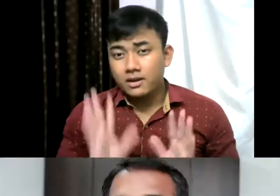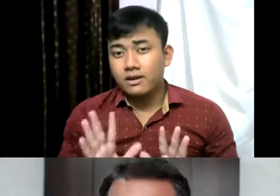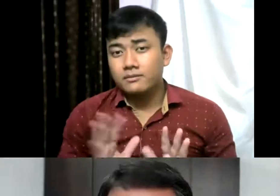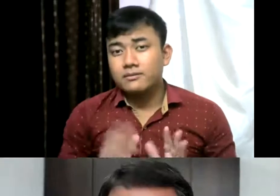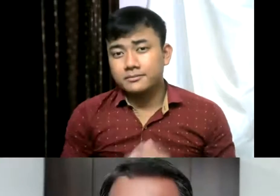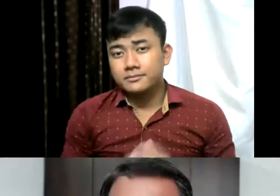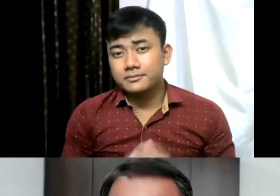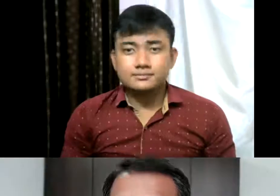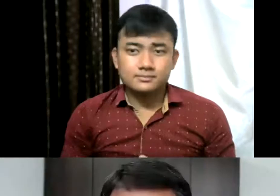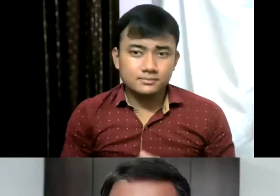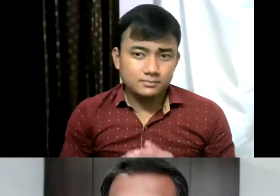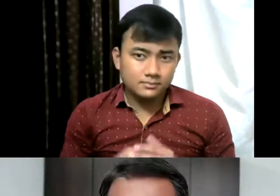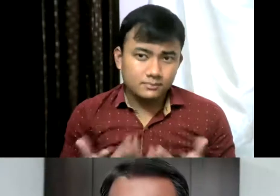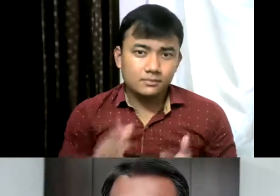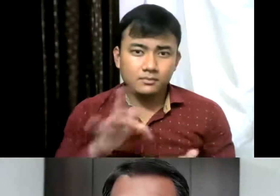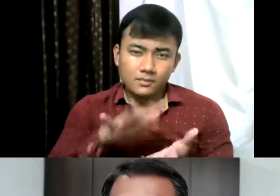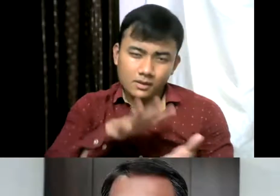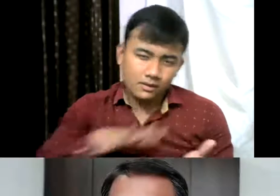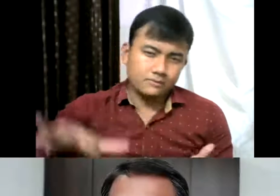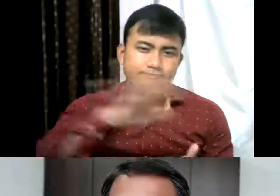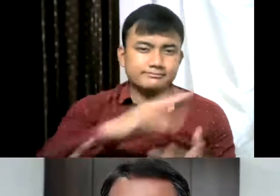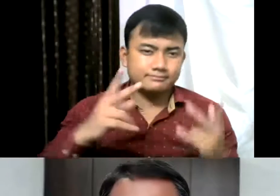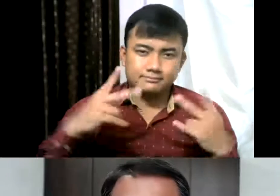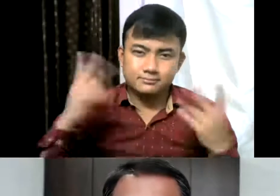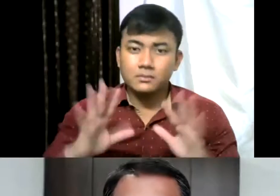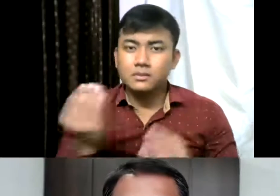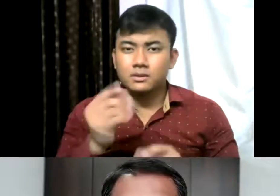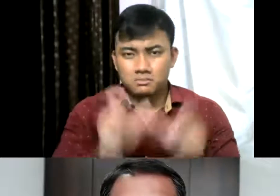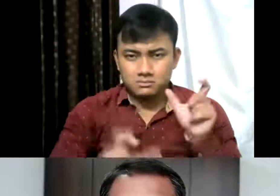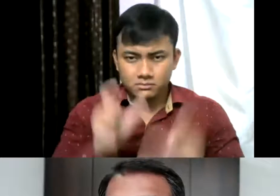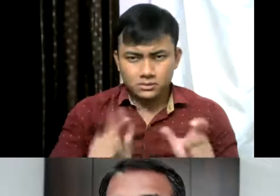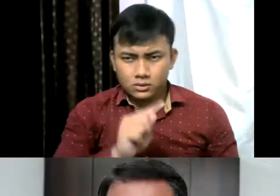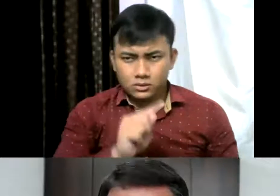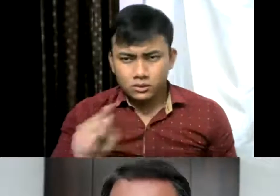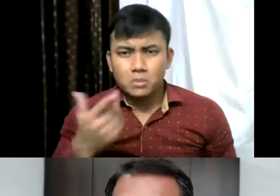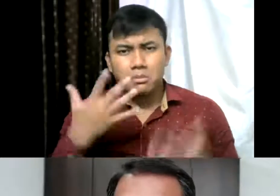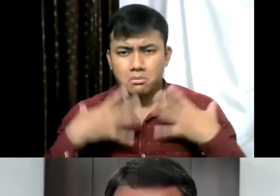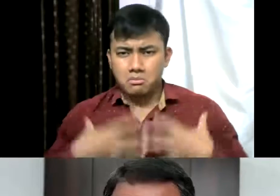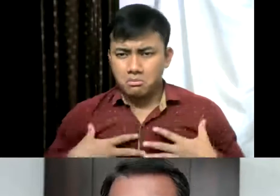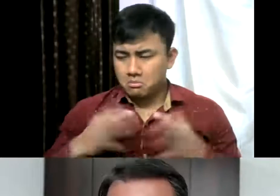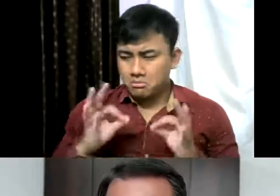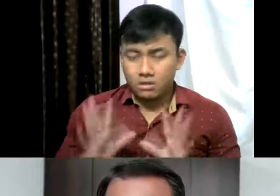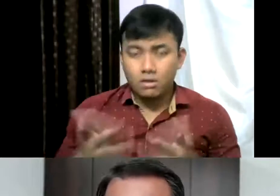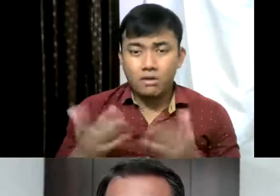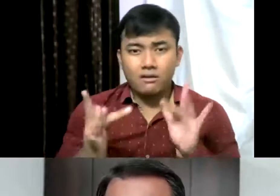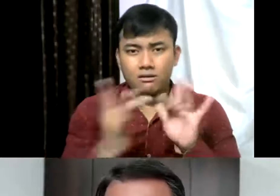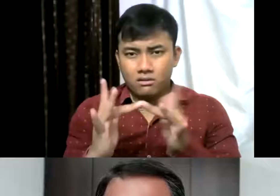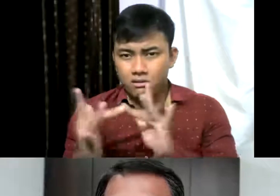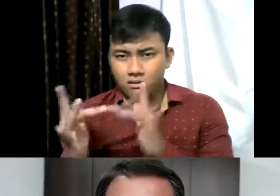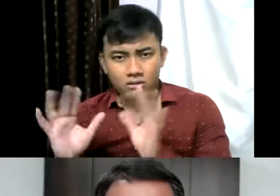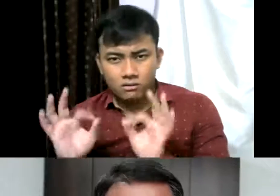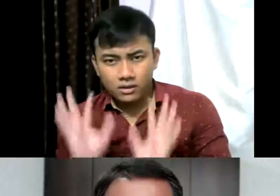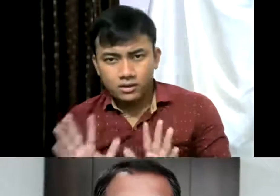and prominent throughout the pandemic. As people were cooped up and the entire physical networks dried up, they